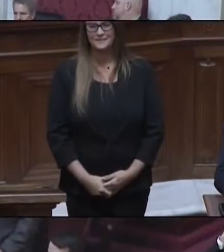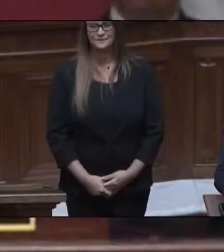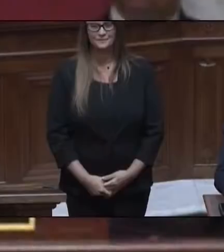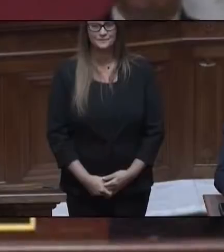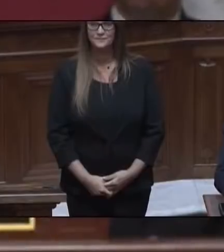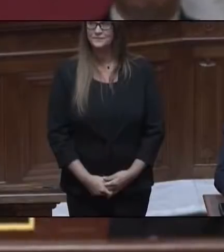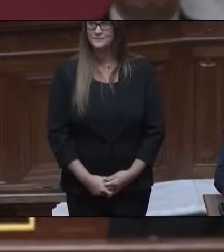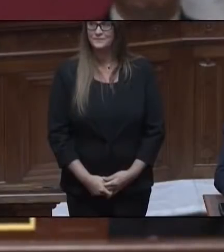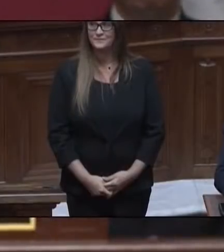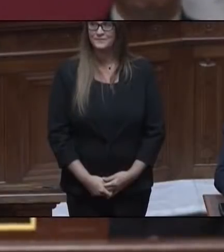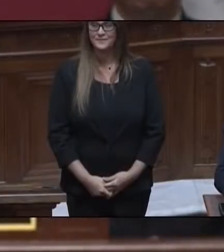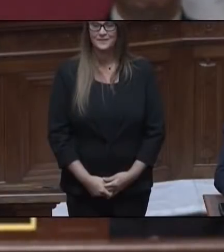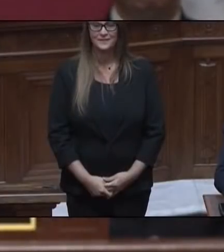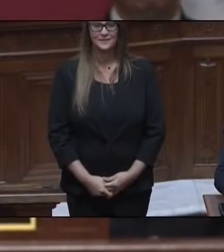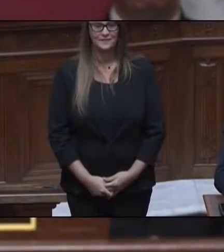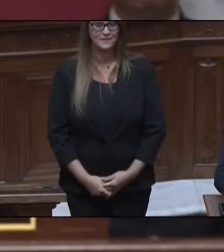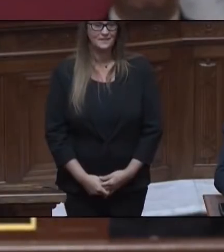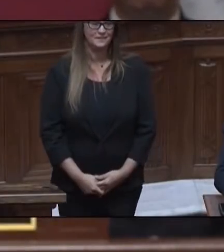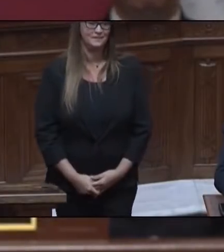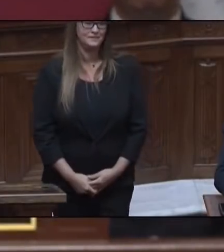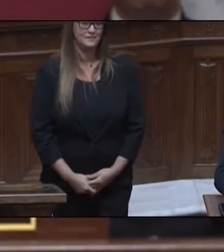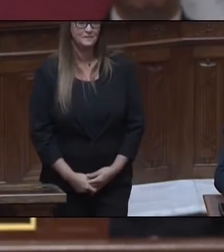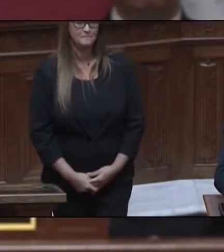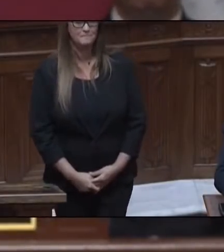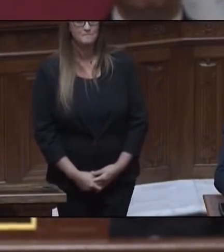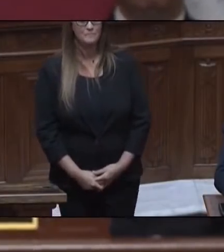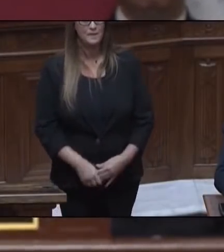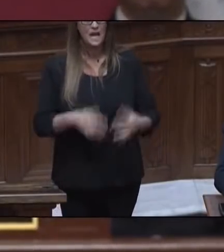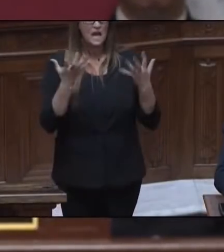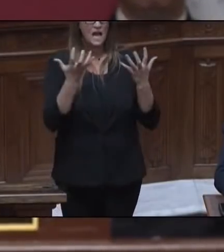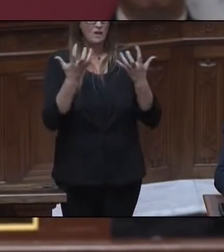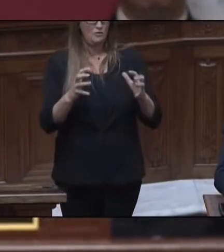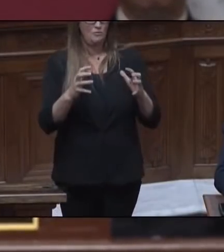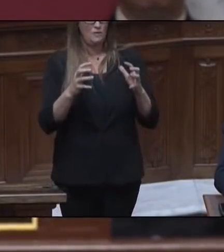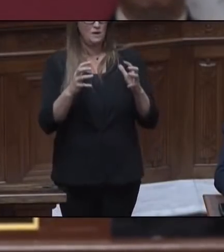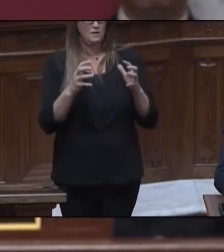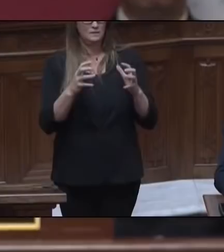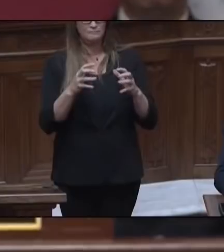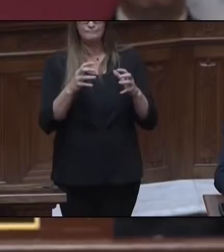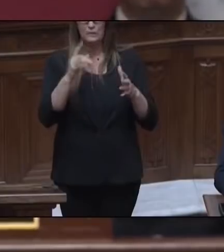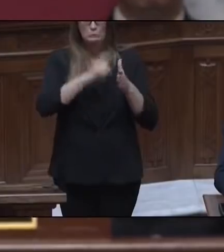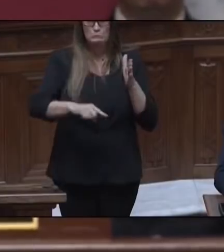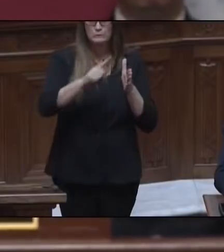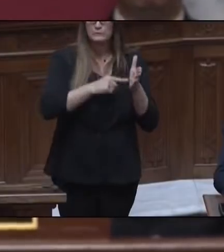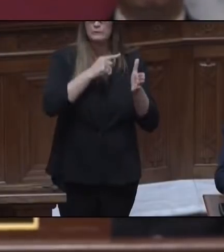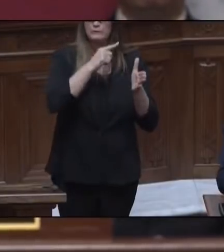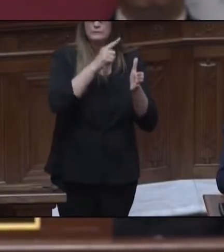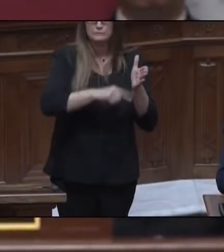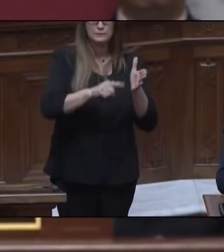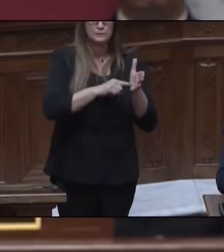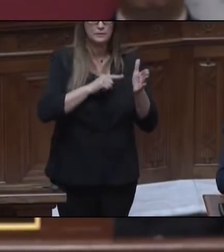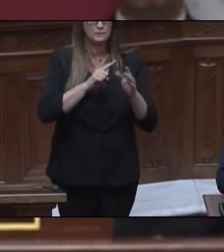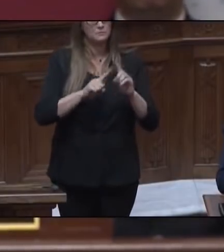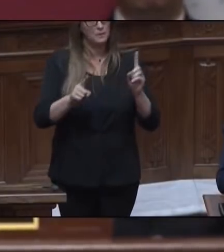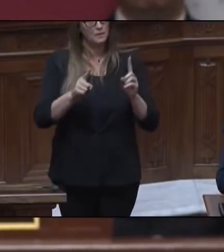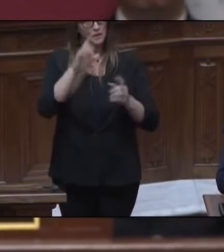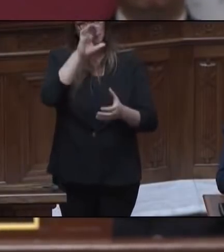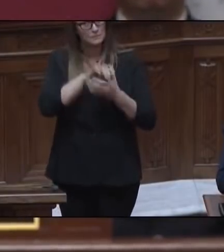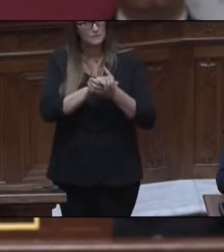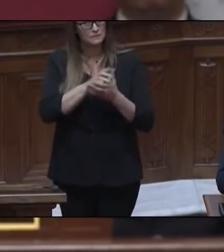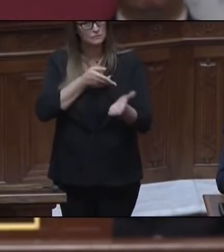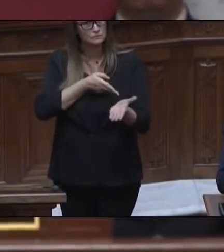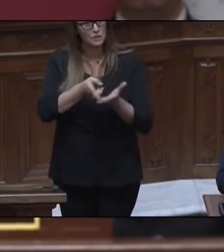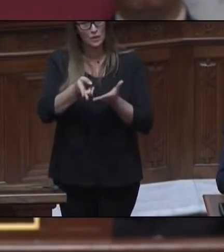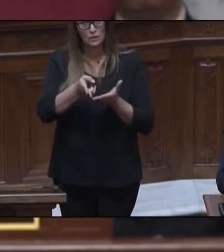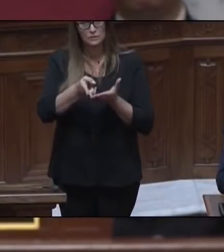Now, I'm not one to spend a whole lot of time being critical, but I truly believe in telling the truth. And when somebody's